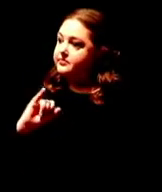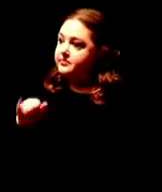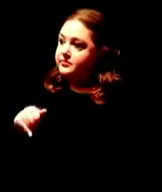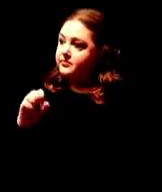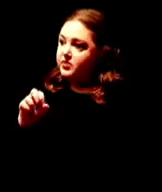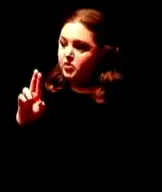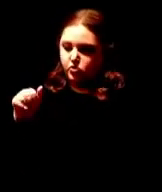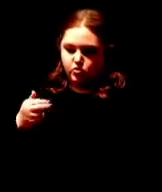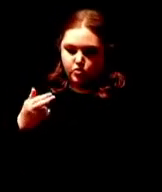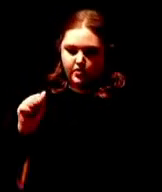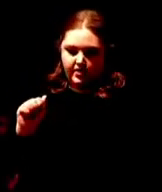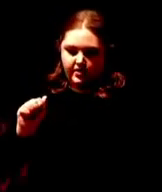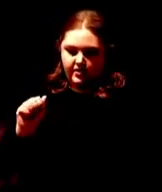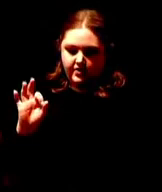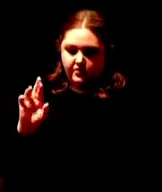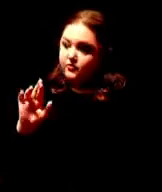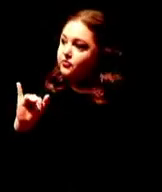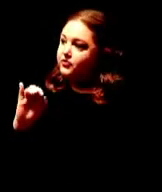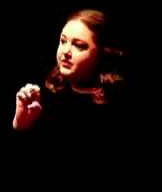Joshua Fries.